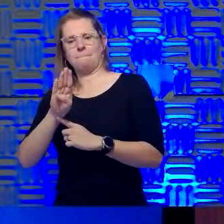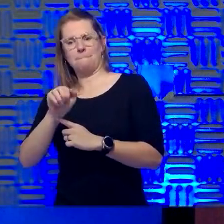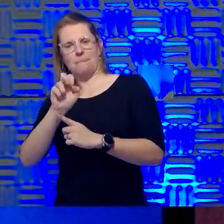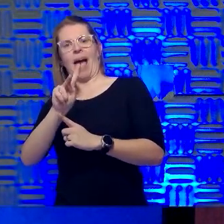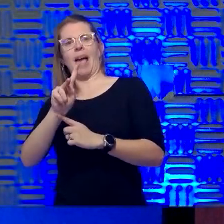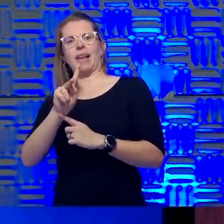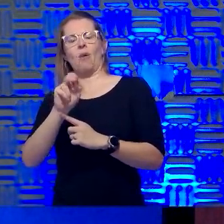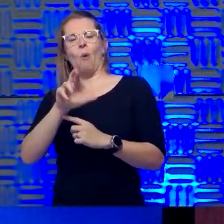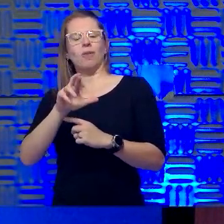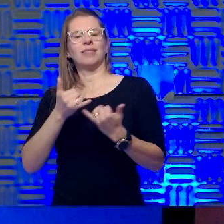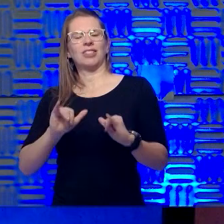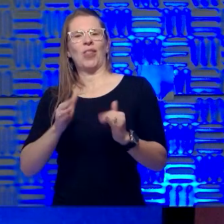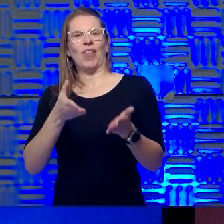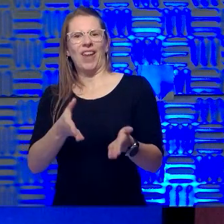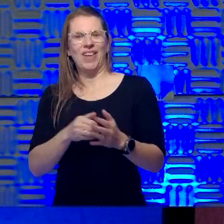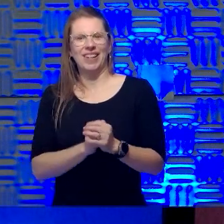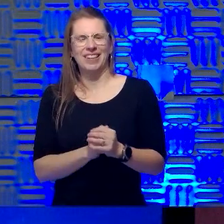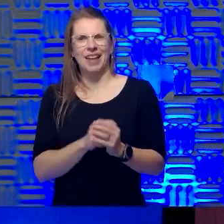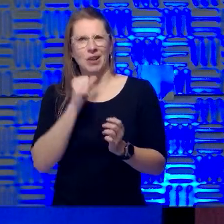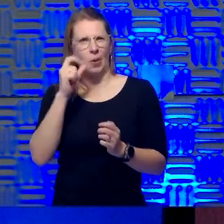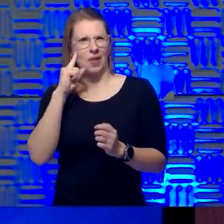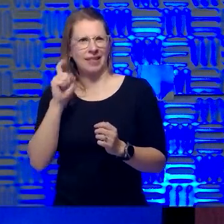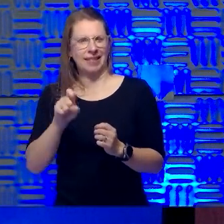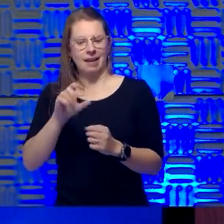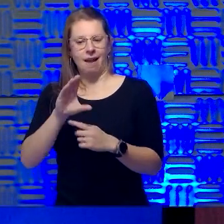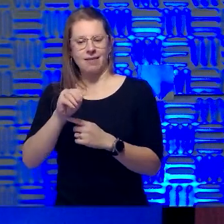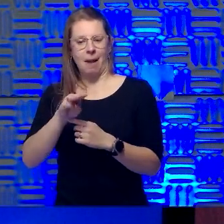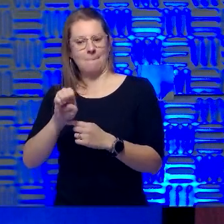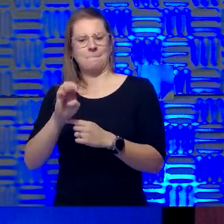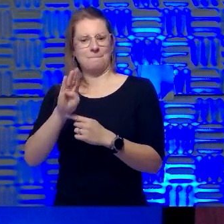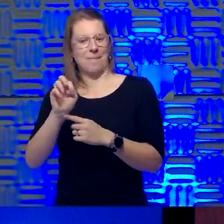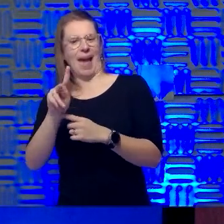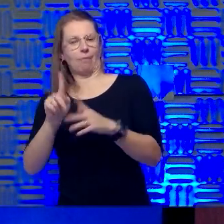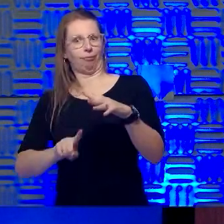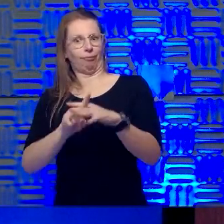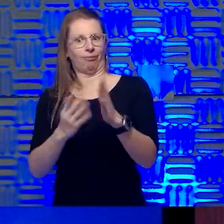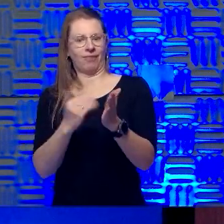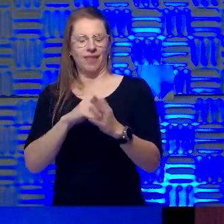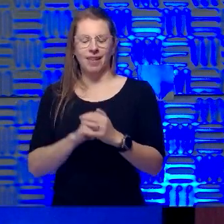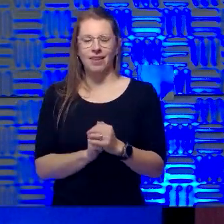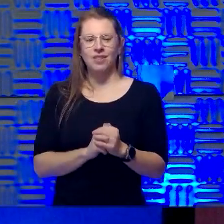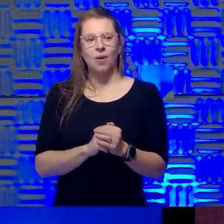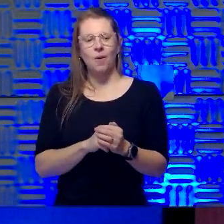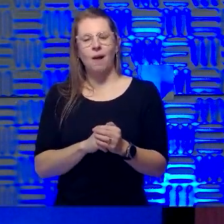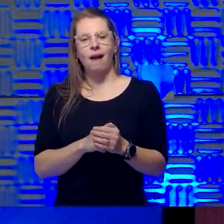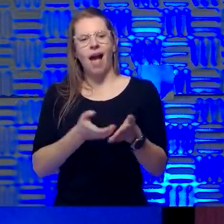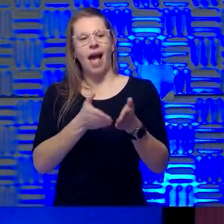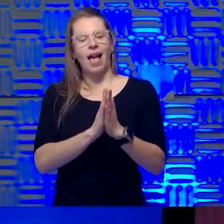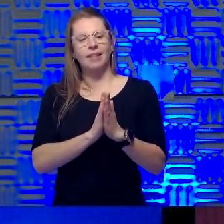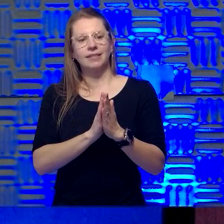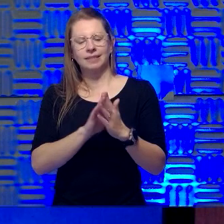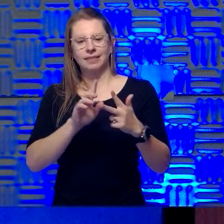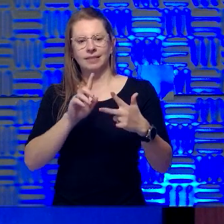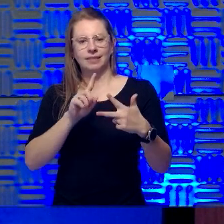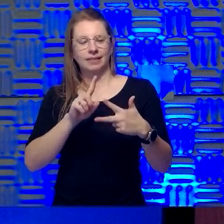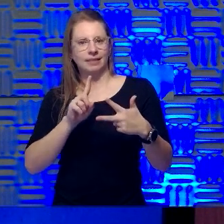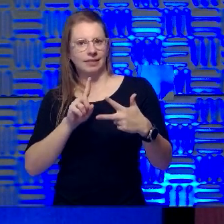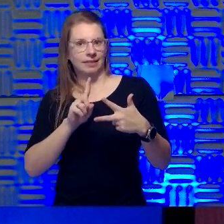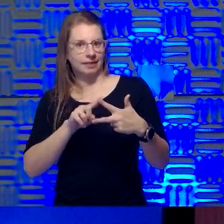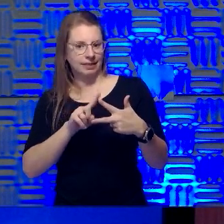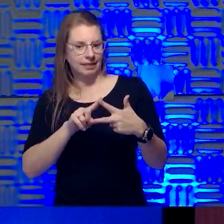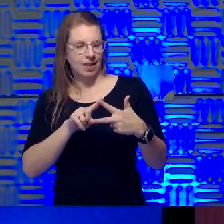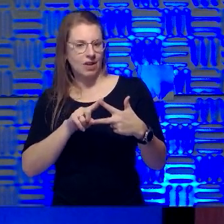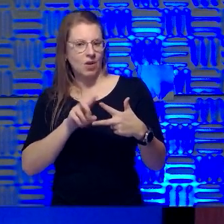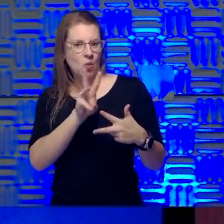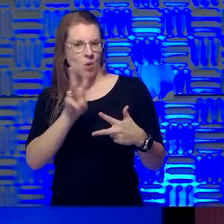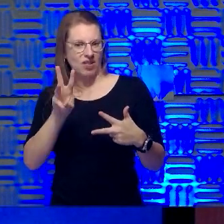still out there? I'm not sure it need a comeback. Let's ask first out in Western Kansas. Christian, what are you thinking? As